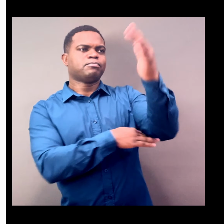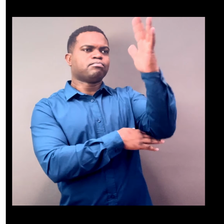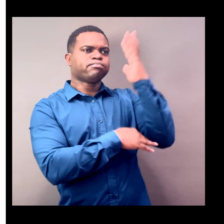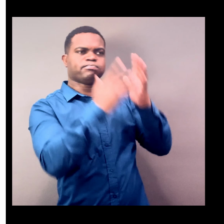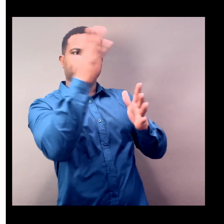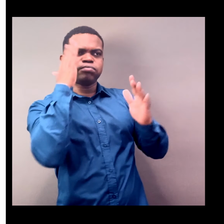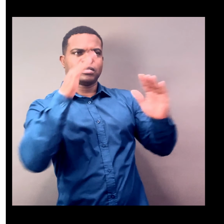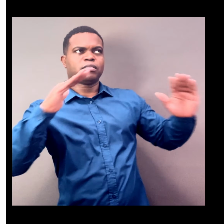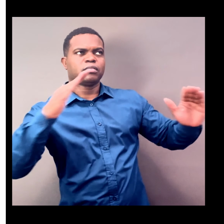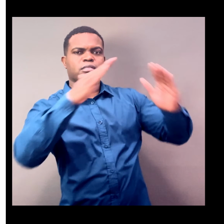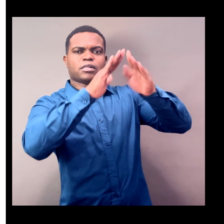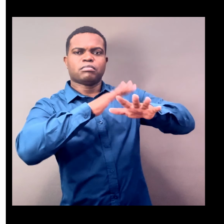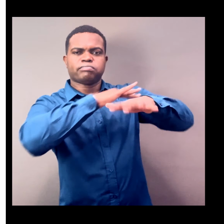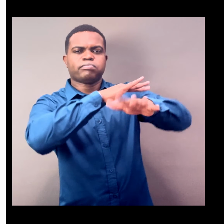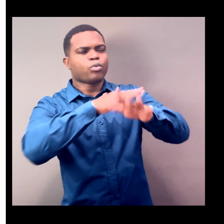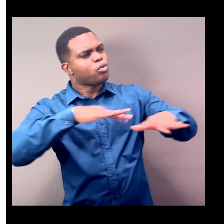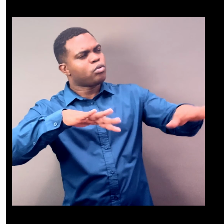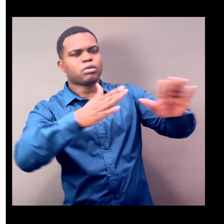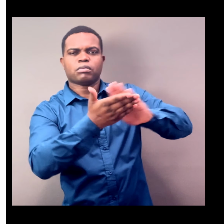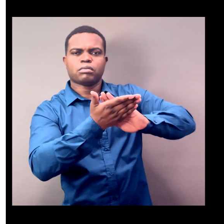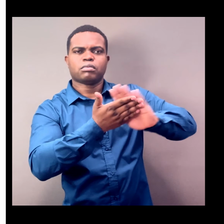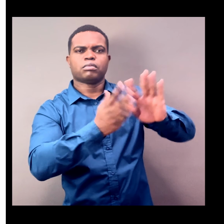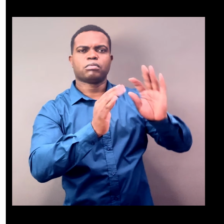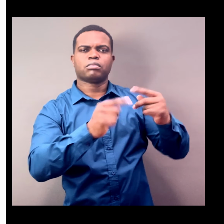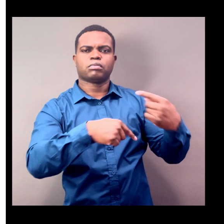we have many angles, many